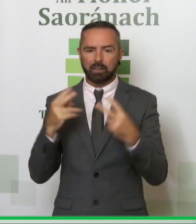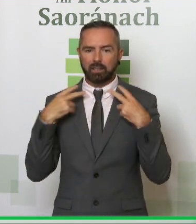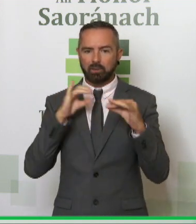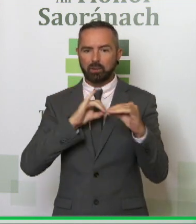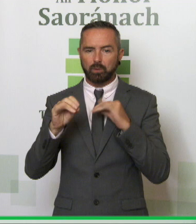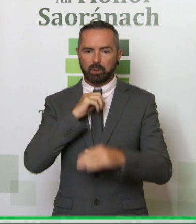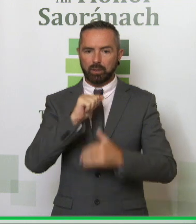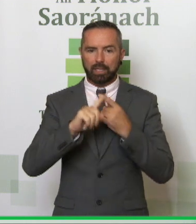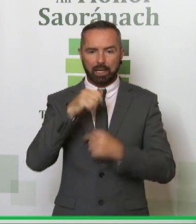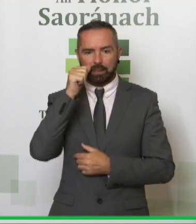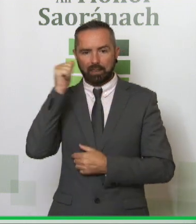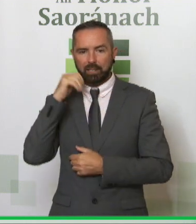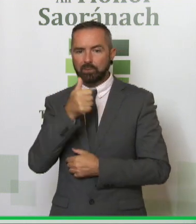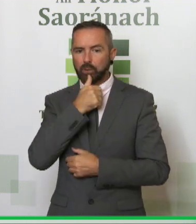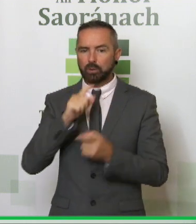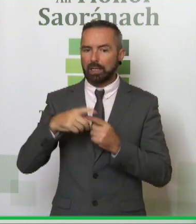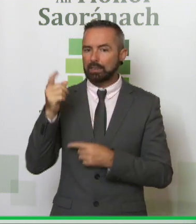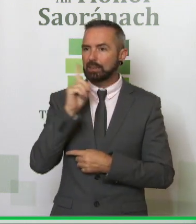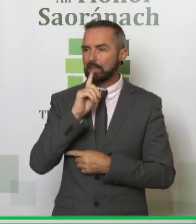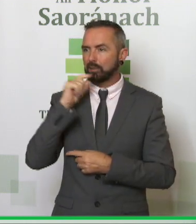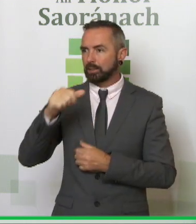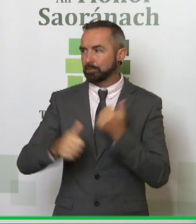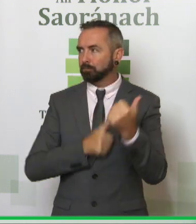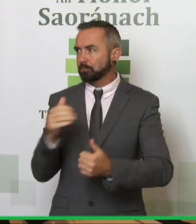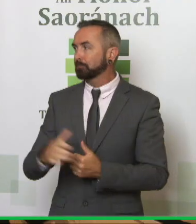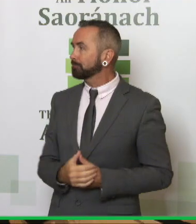today and yesterday we have Susan and Darren.